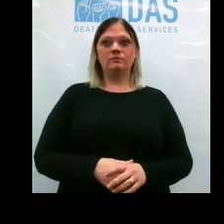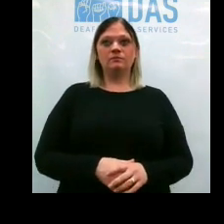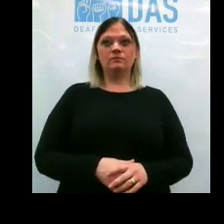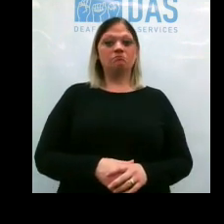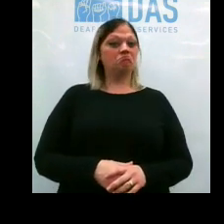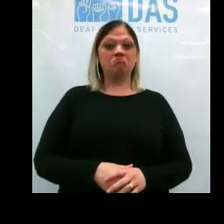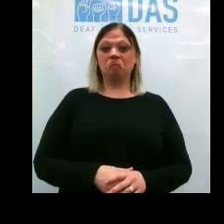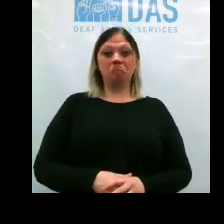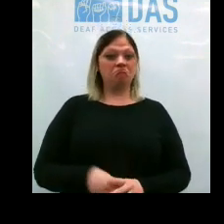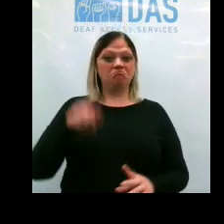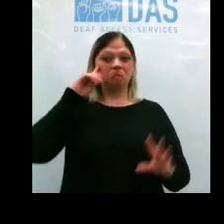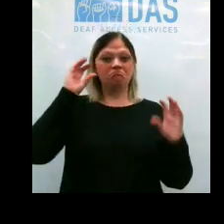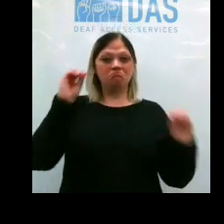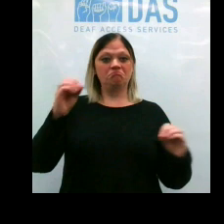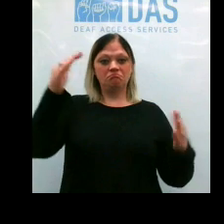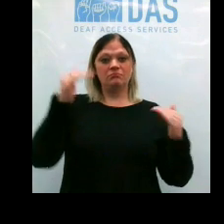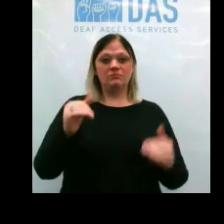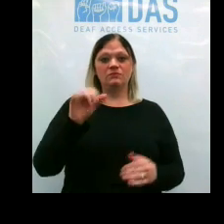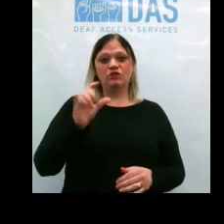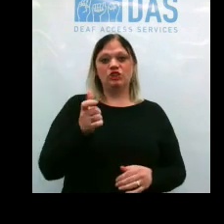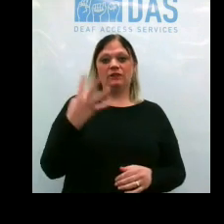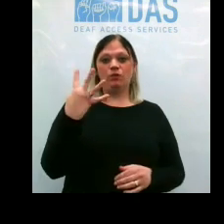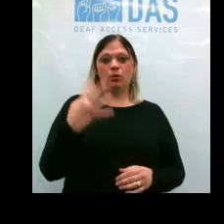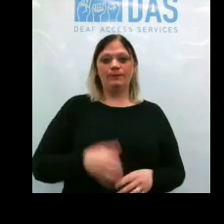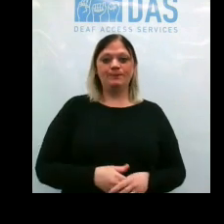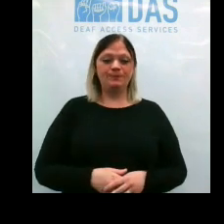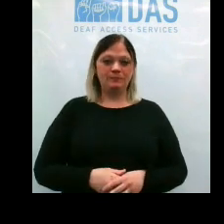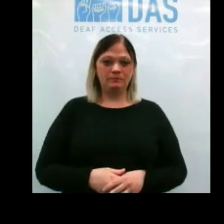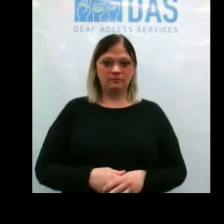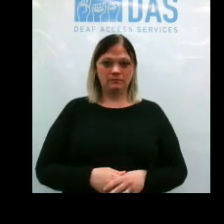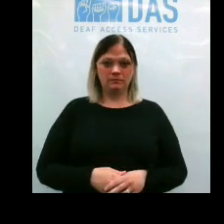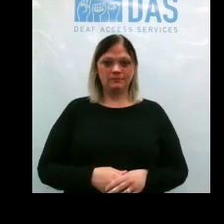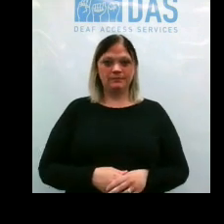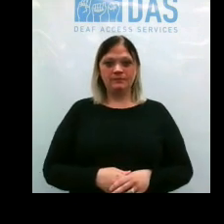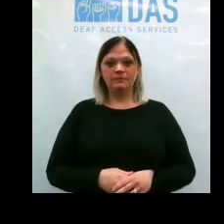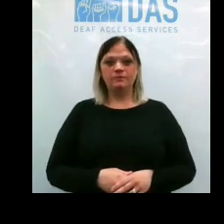Hearing none, we'll move on to Channel 4. Kelsey Anderson.